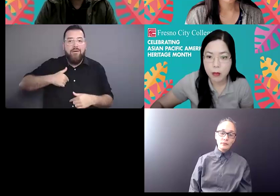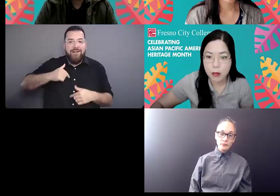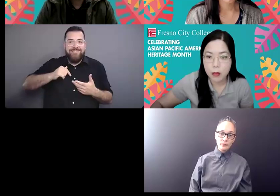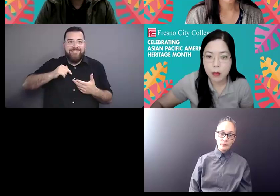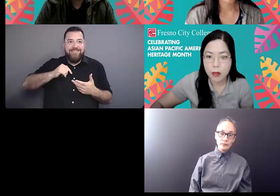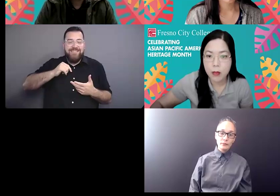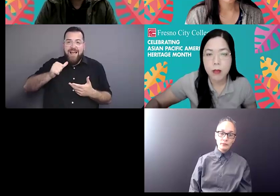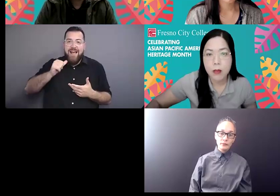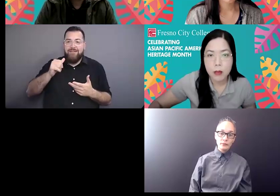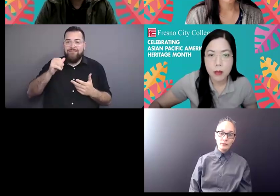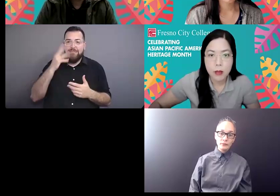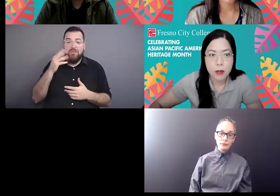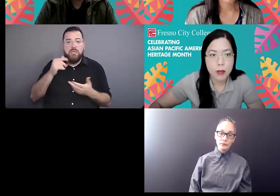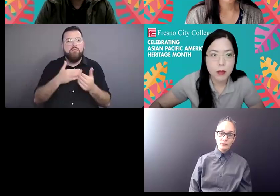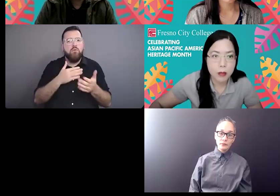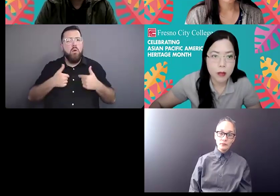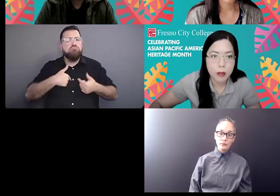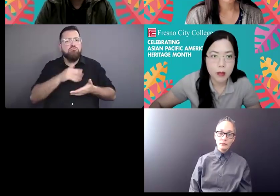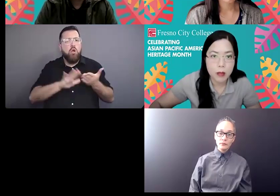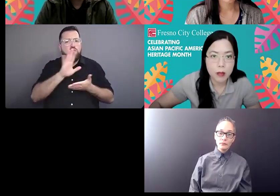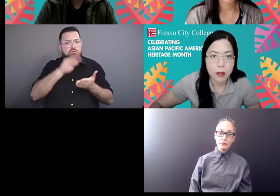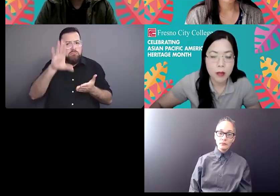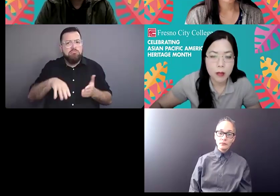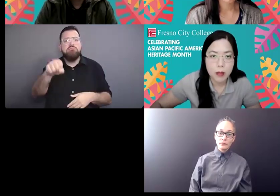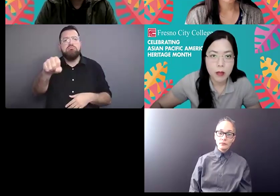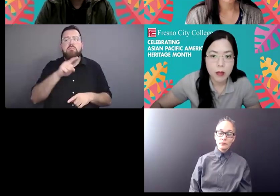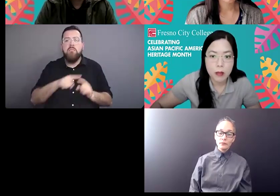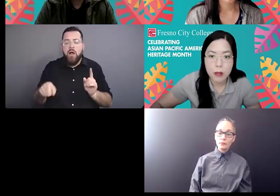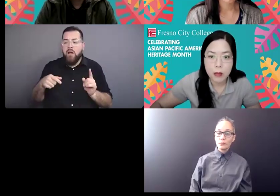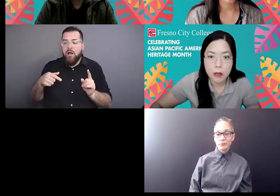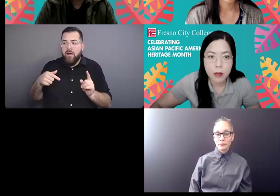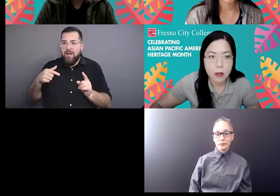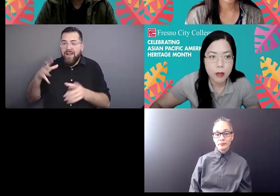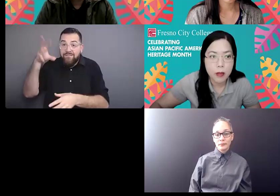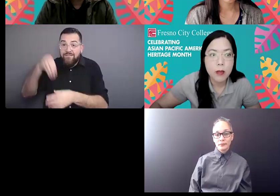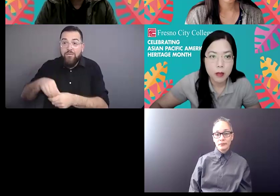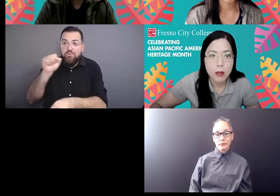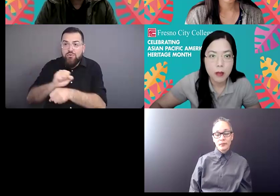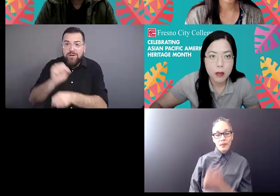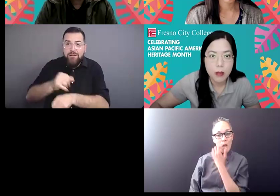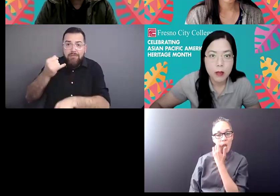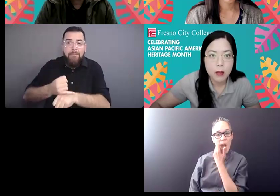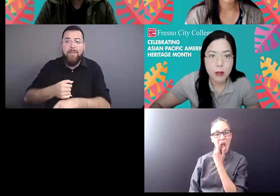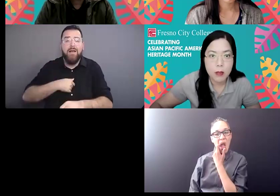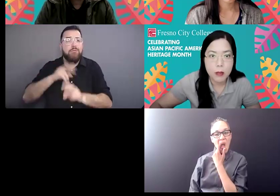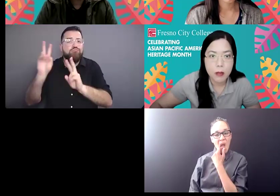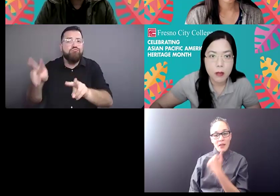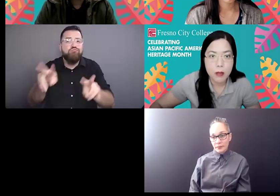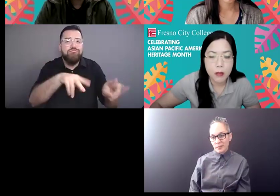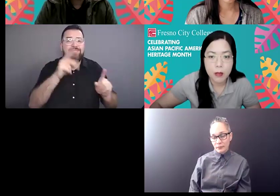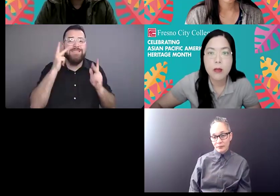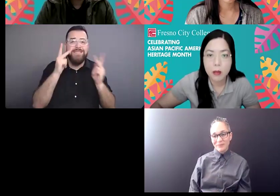myself. I got to tour through the program. I got to visit many different colleges throughout California, the CSUs